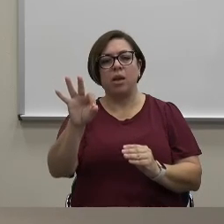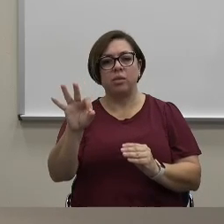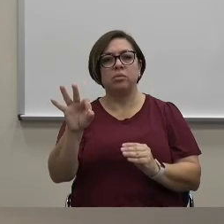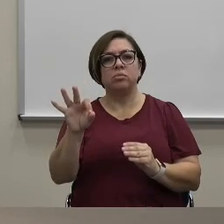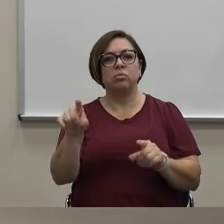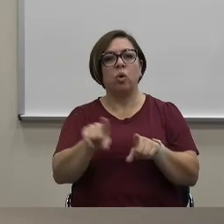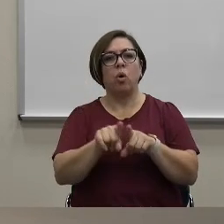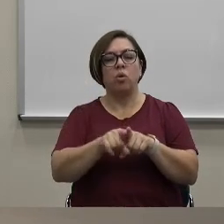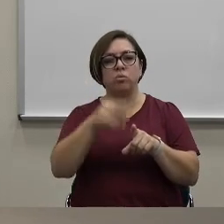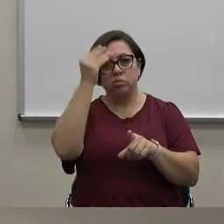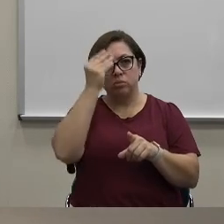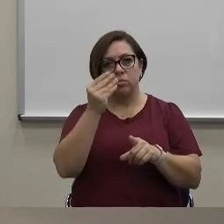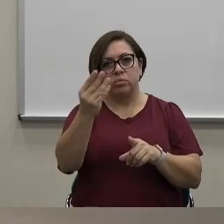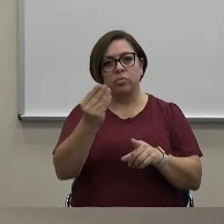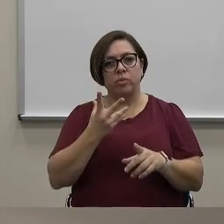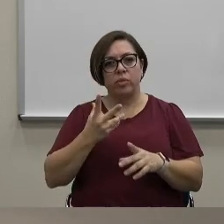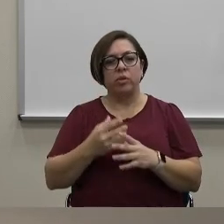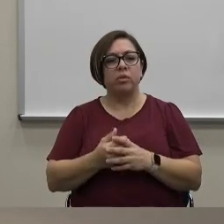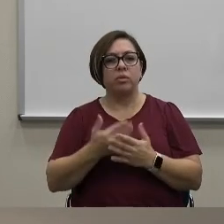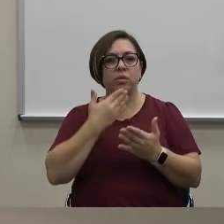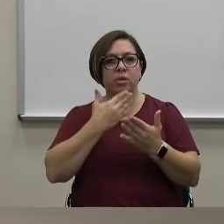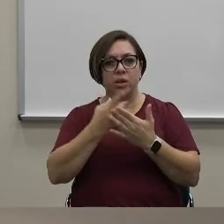thank you very much for your time this evening.